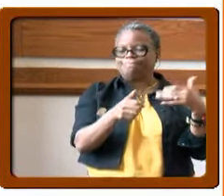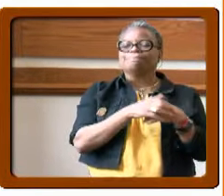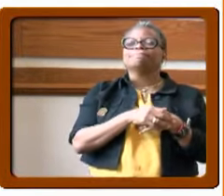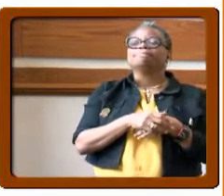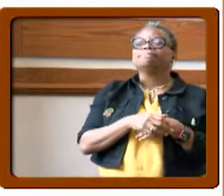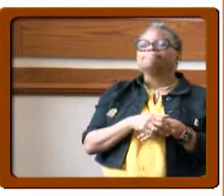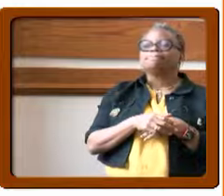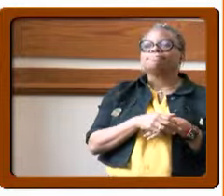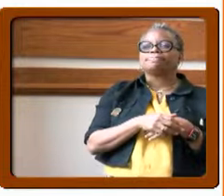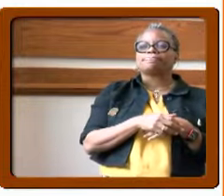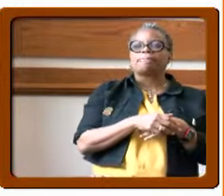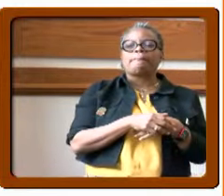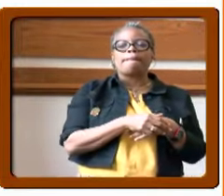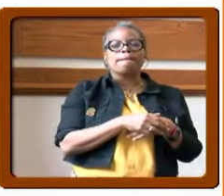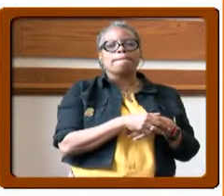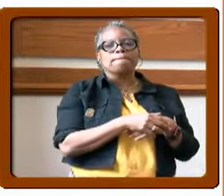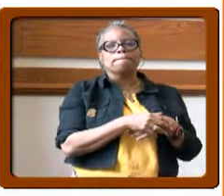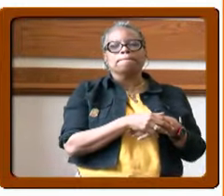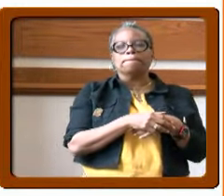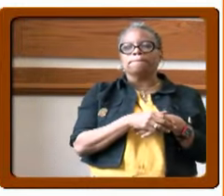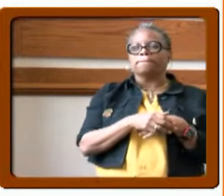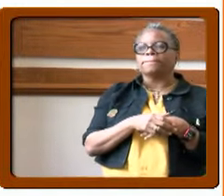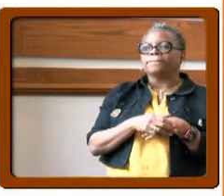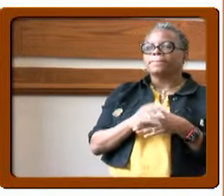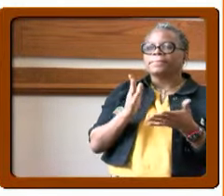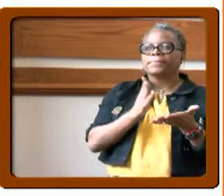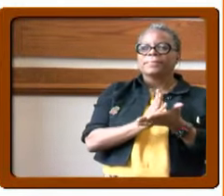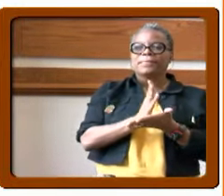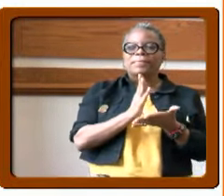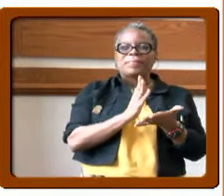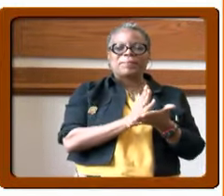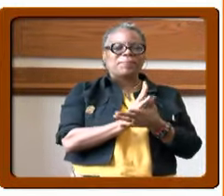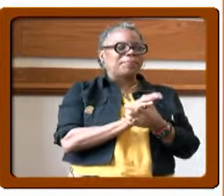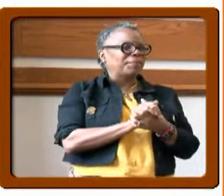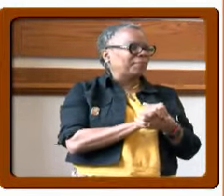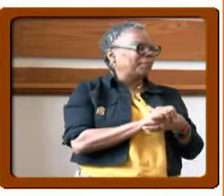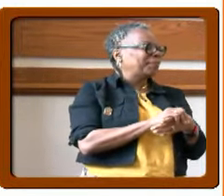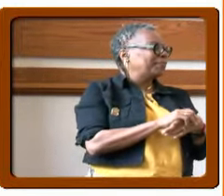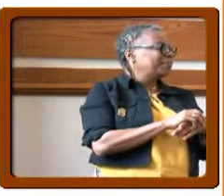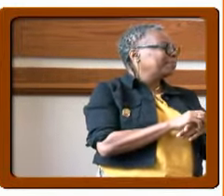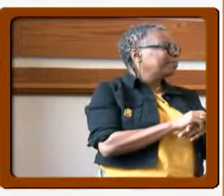give in that way. All right?